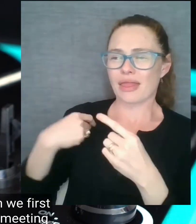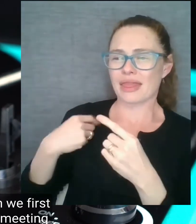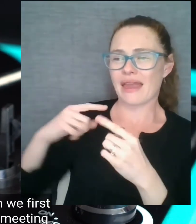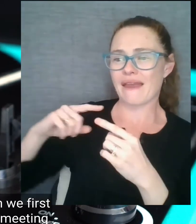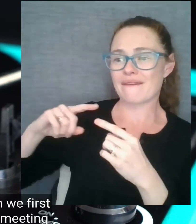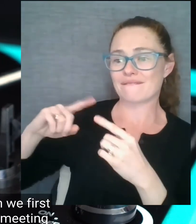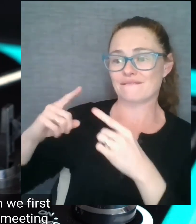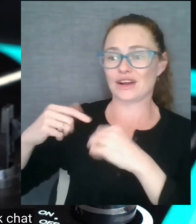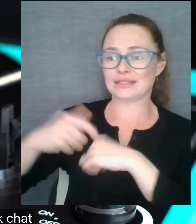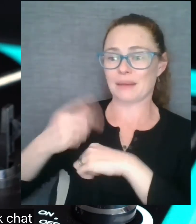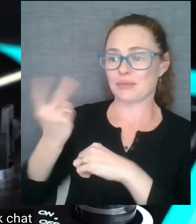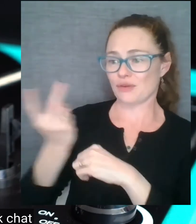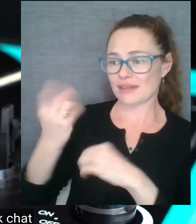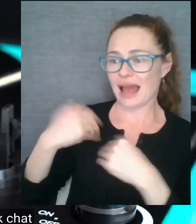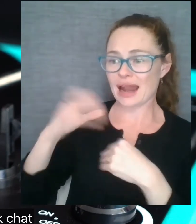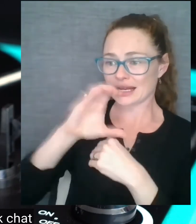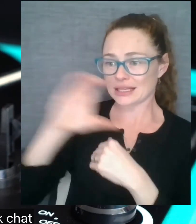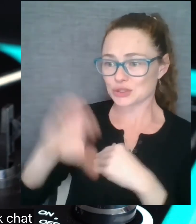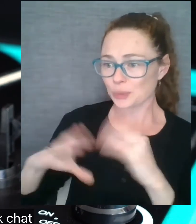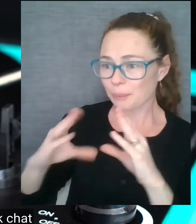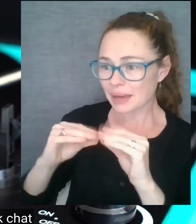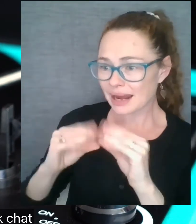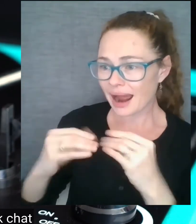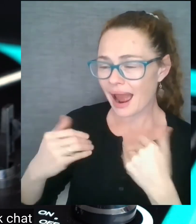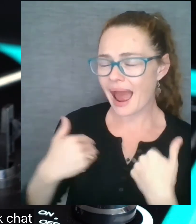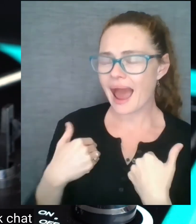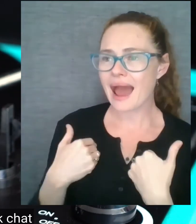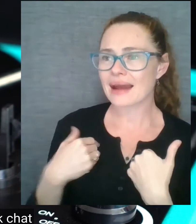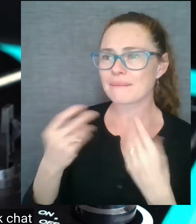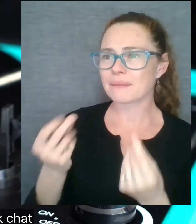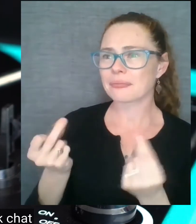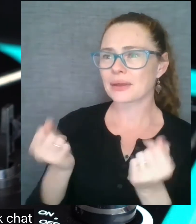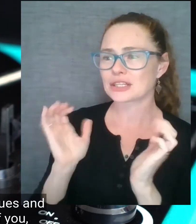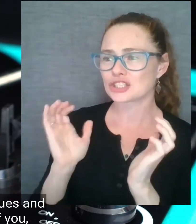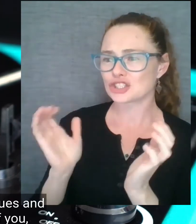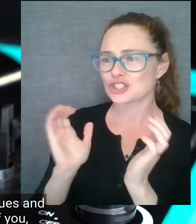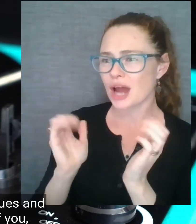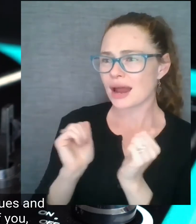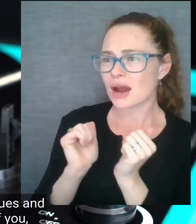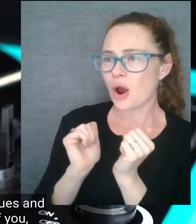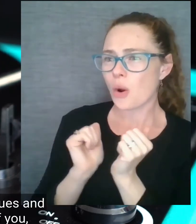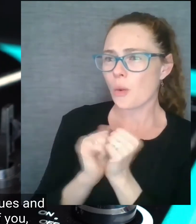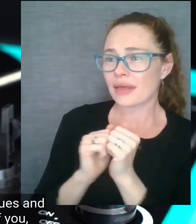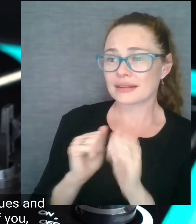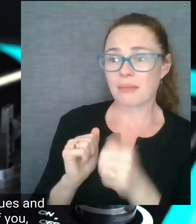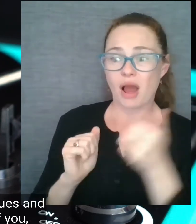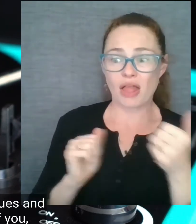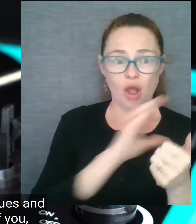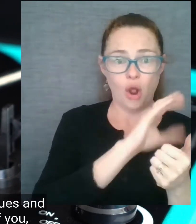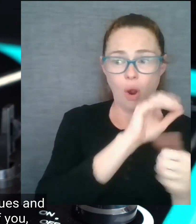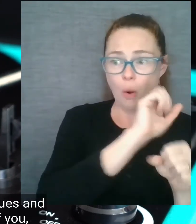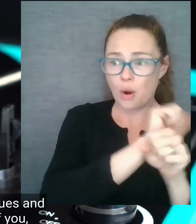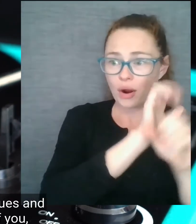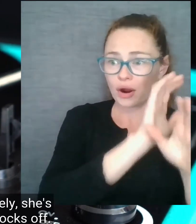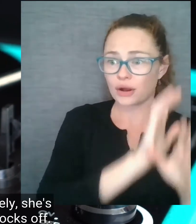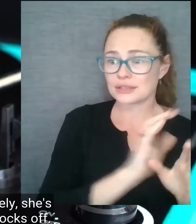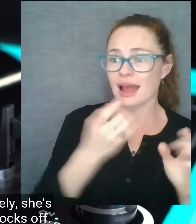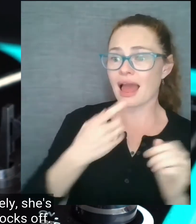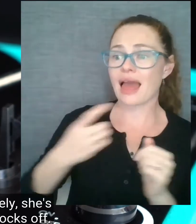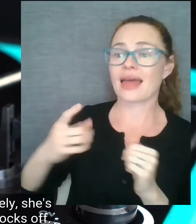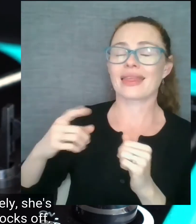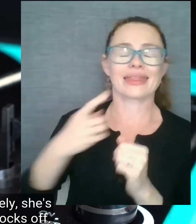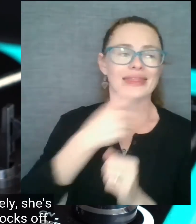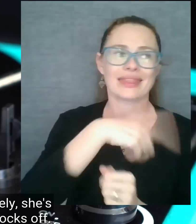Zoom meeting, and I had a quick chat with some colleagues, and they were like, when you